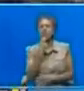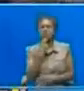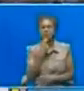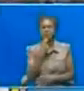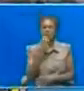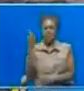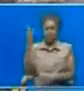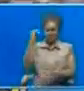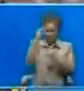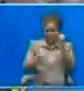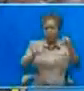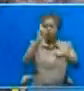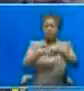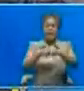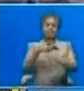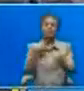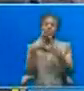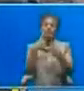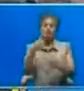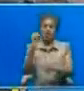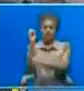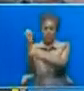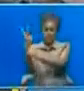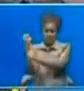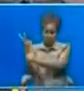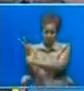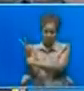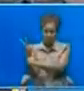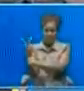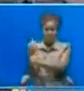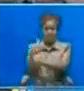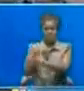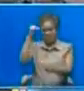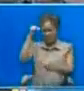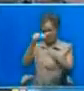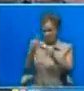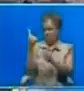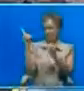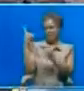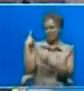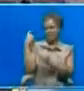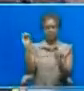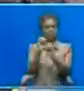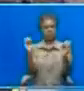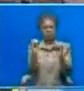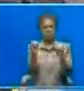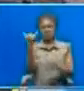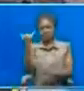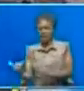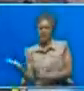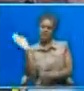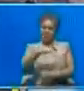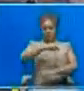naye last ilikuwa kitu December. Date ndo nimesema siwezi kumbuka. About maneno ya mtoto kwenda